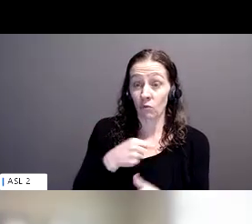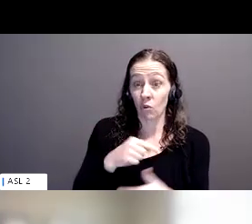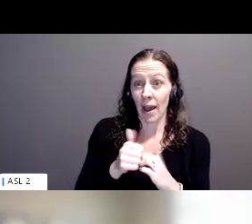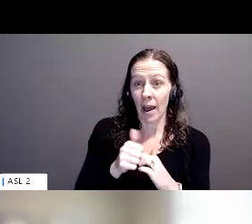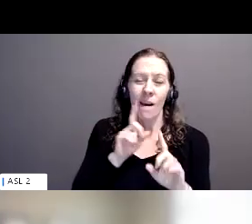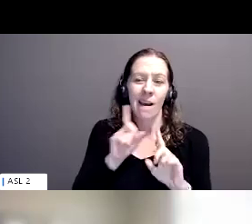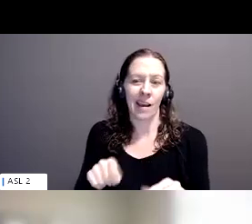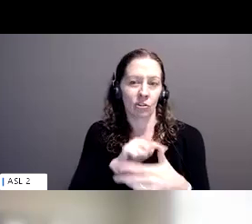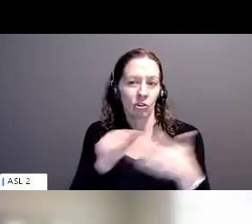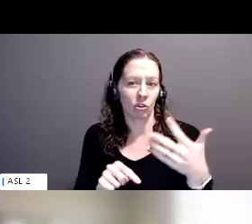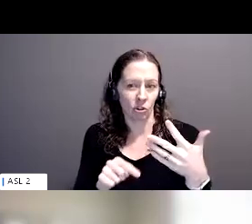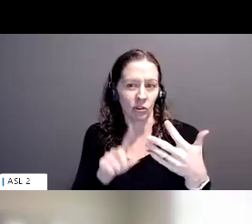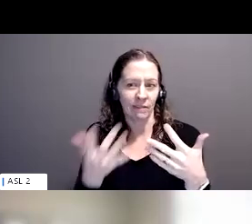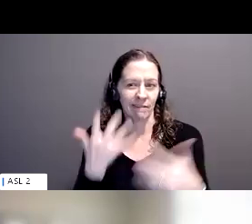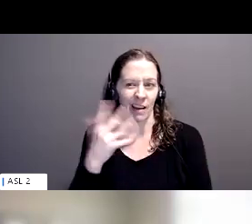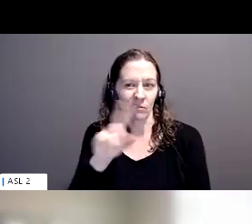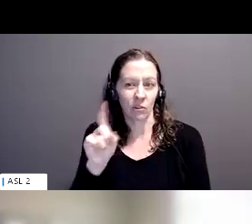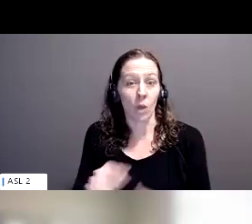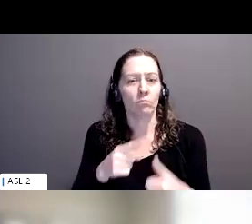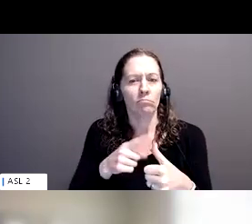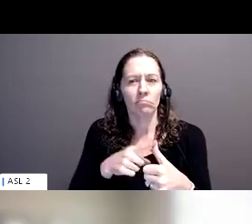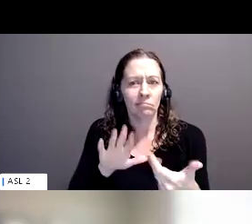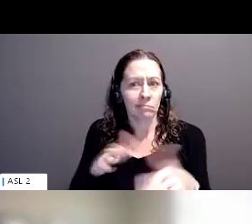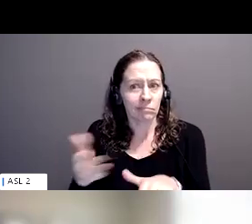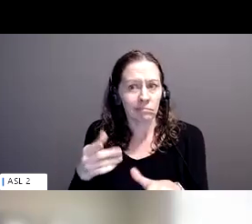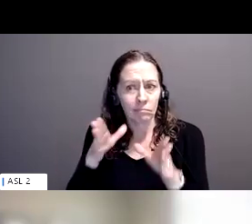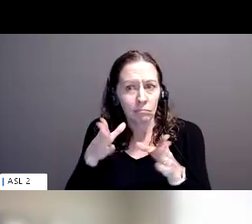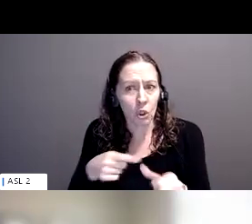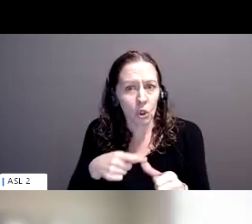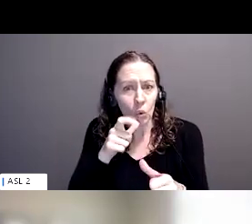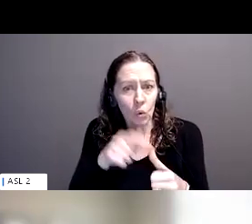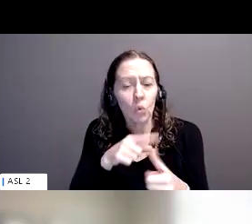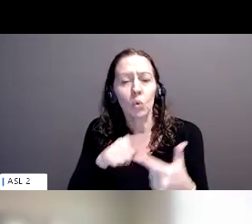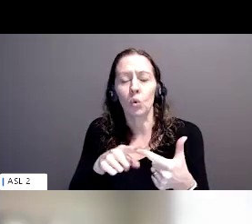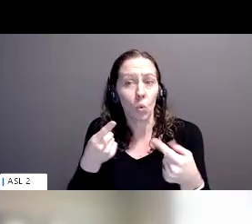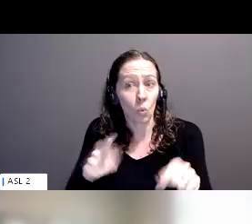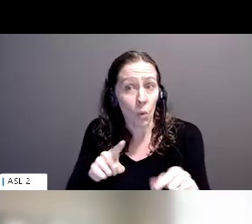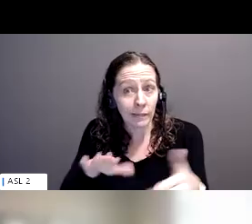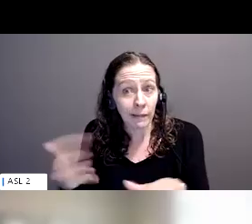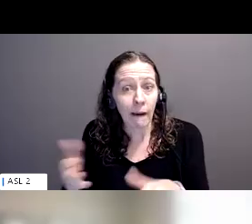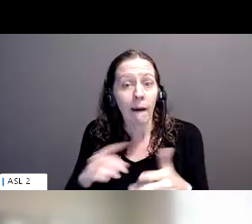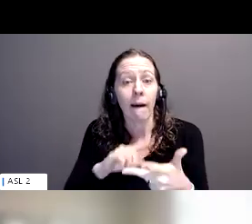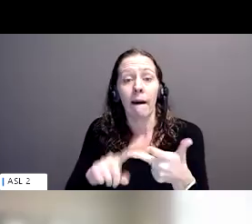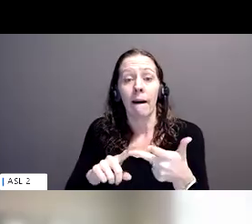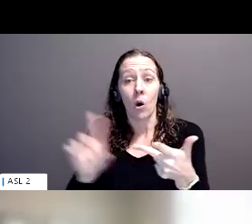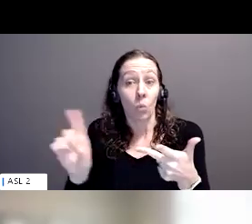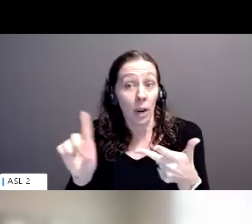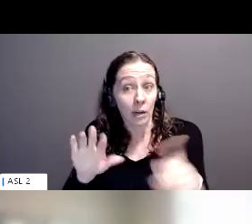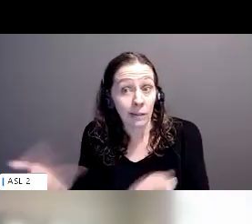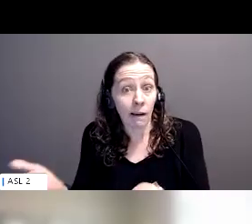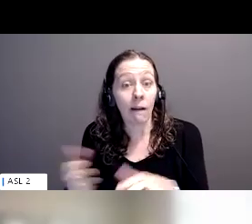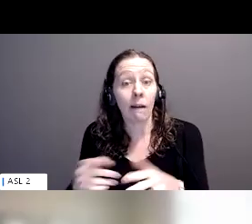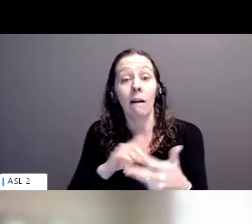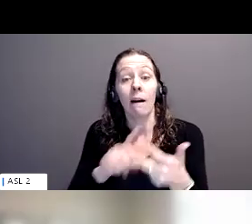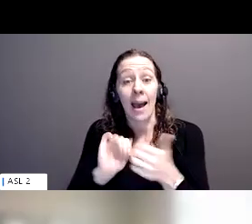the deceased was, when did they die, where did they die, how did they die, and what was the manner of death? And you can see